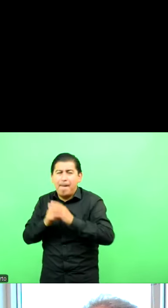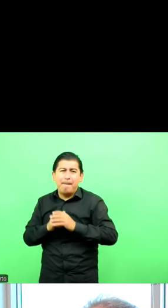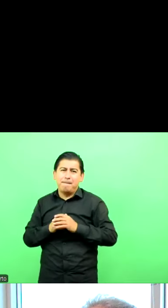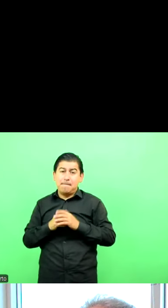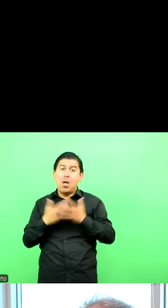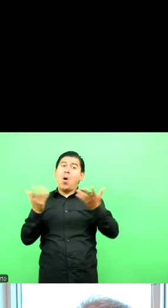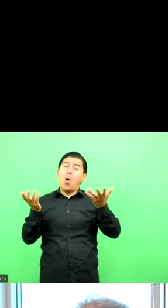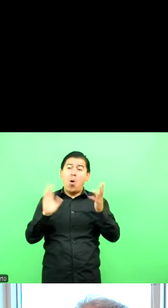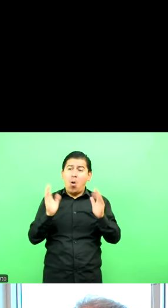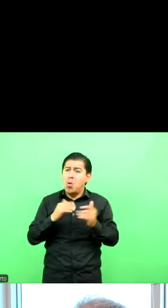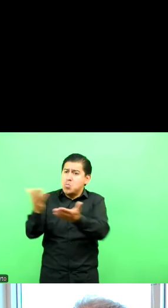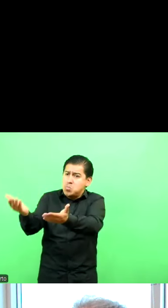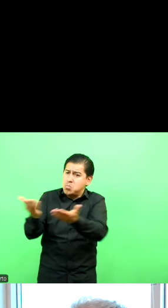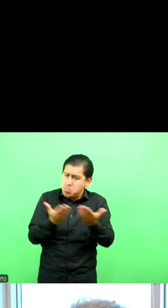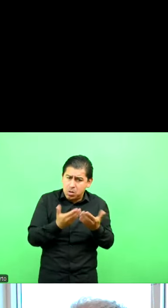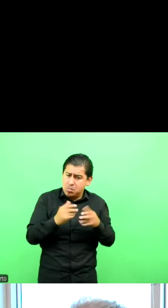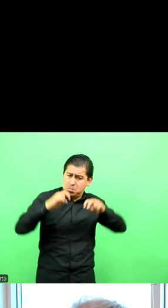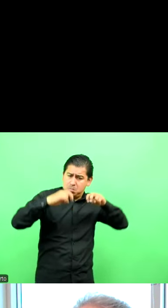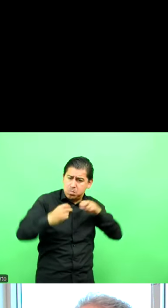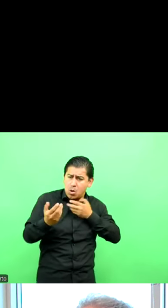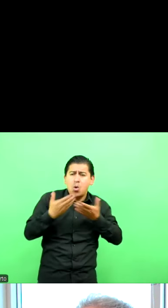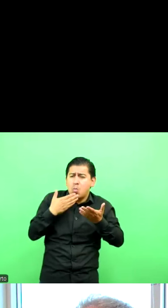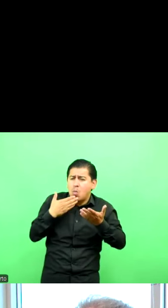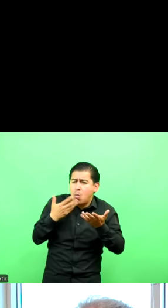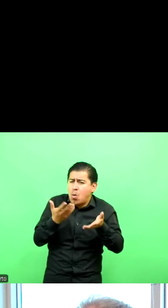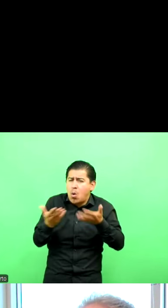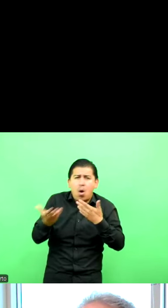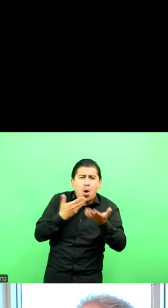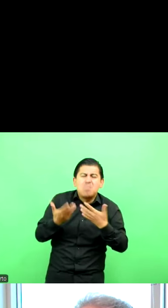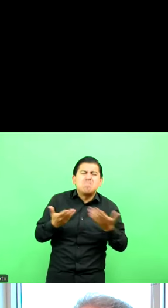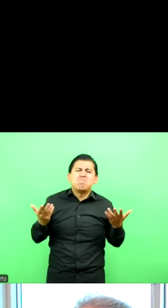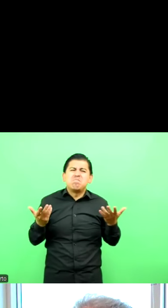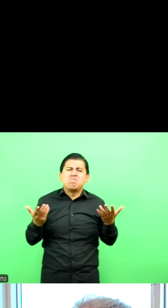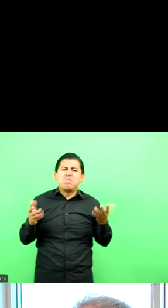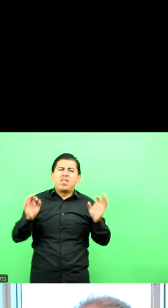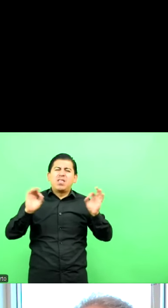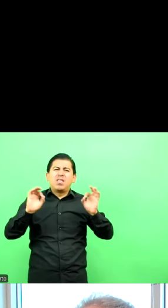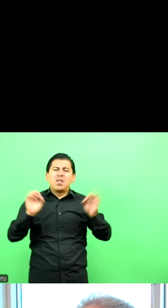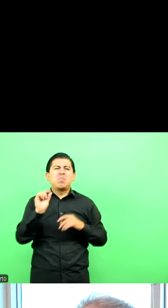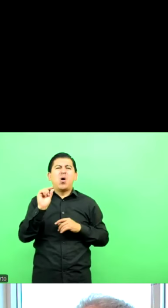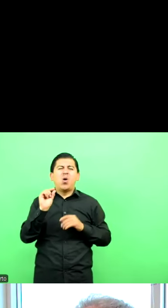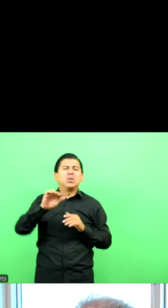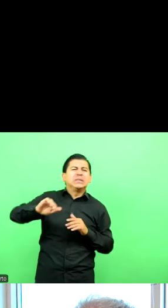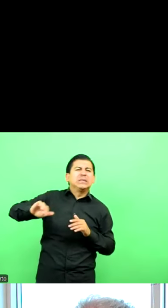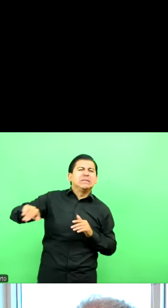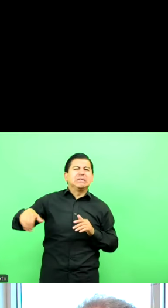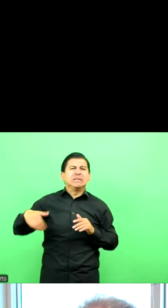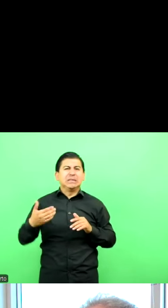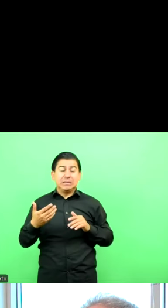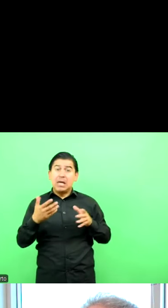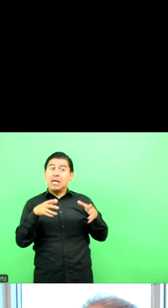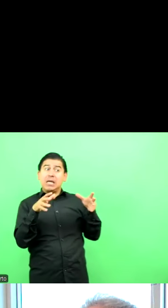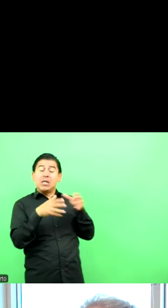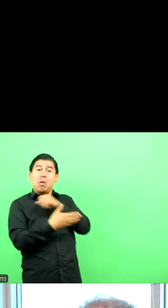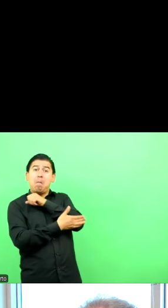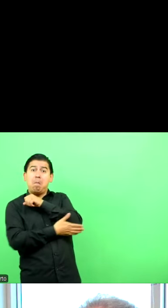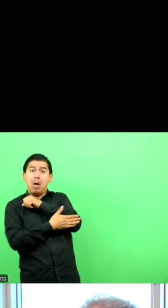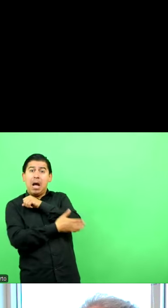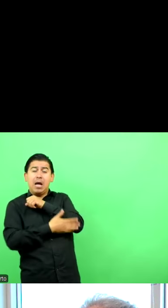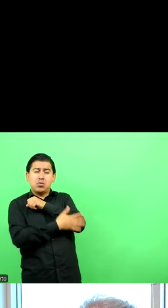experiencing different level of graded emergencies. So our region is part of it. We have so many displaced people, so